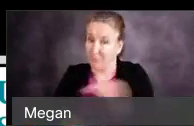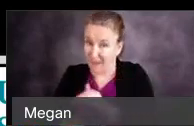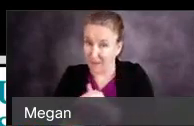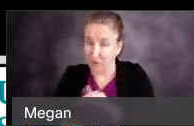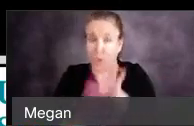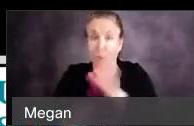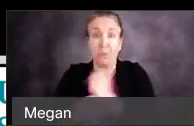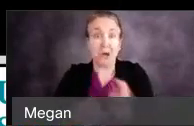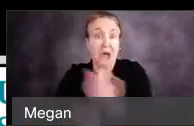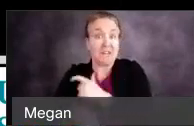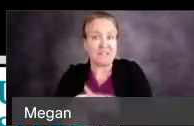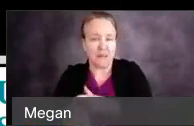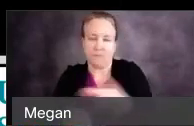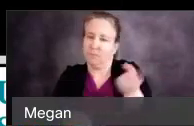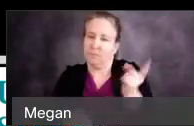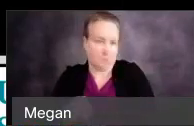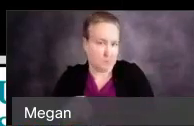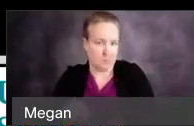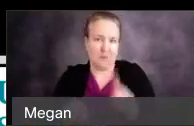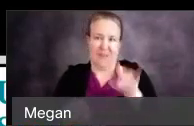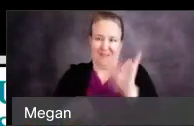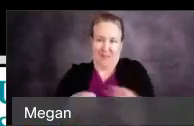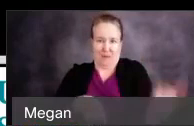book ahead.